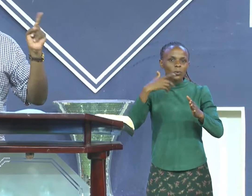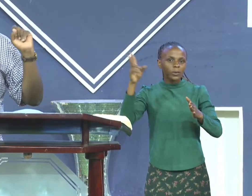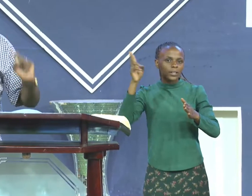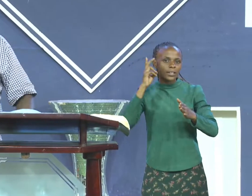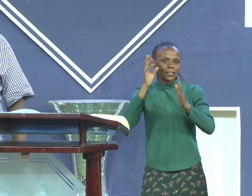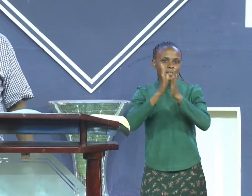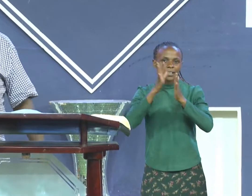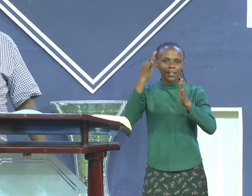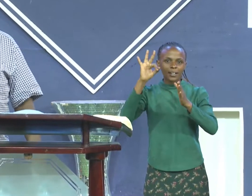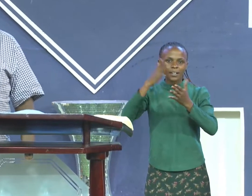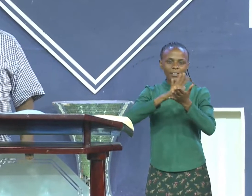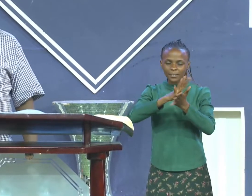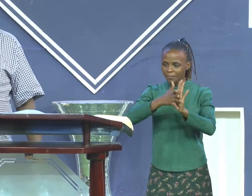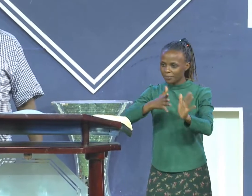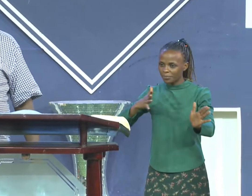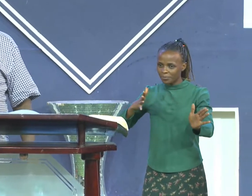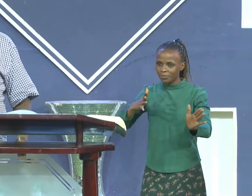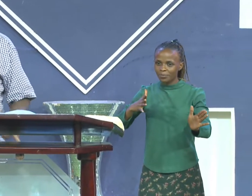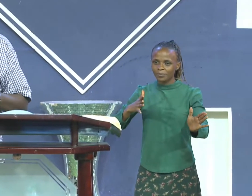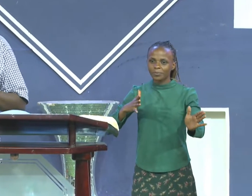he listens to the prayers of the saints.